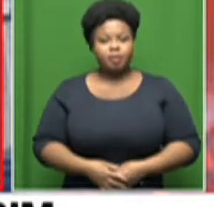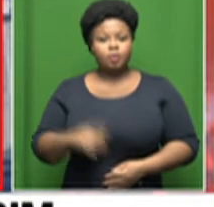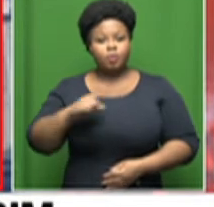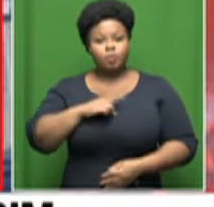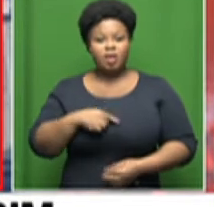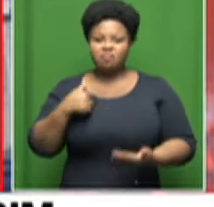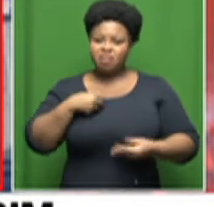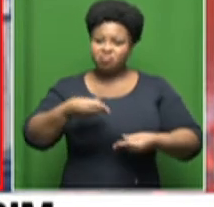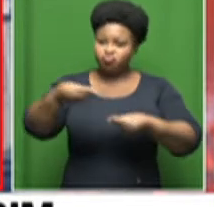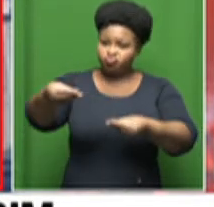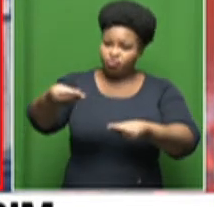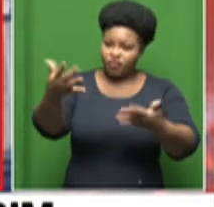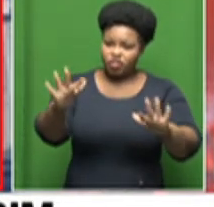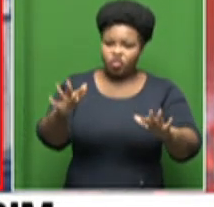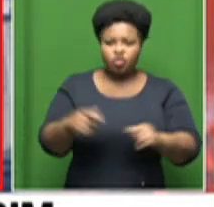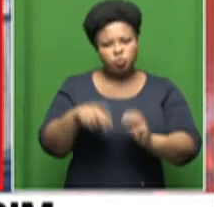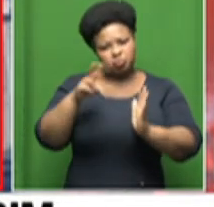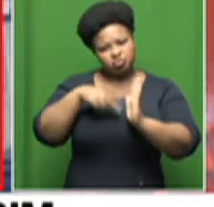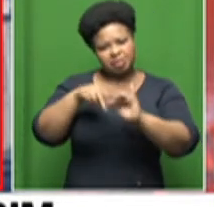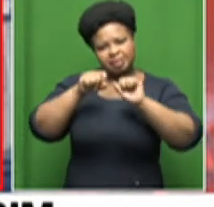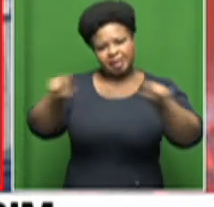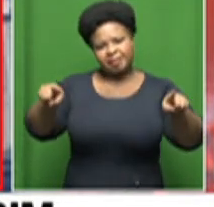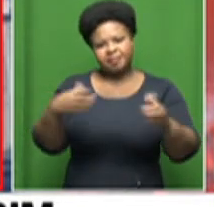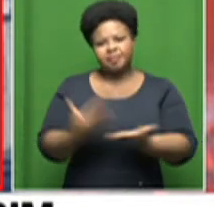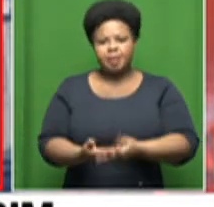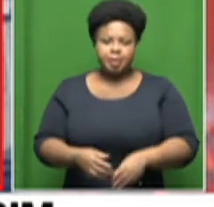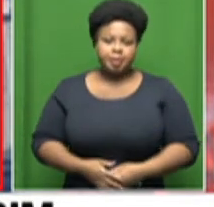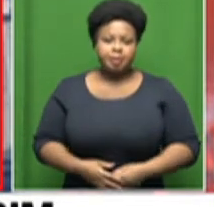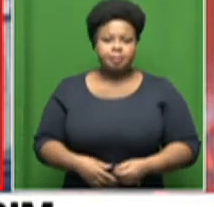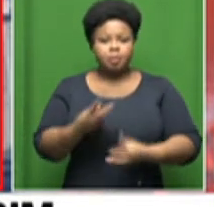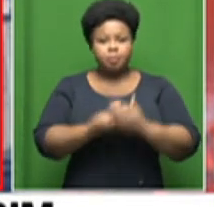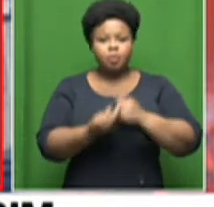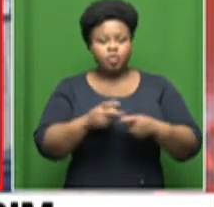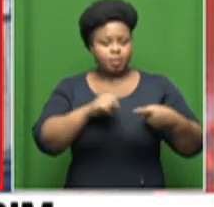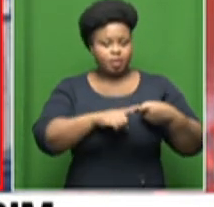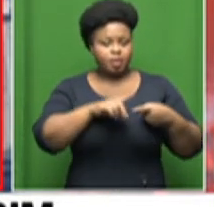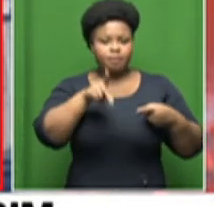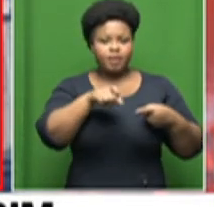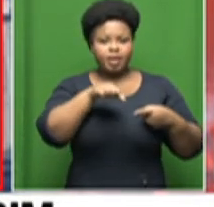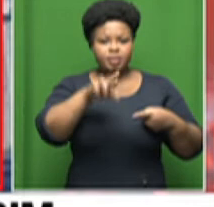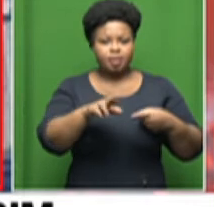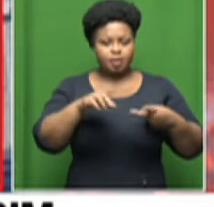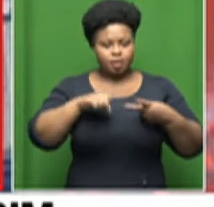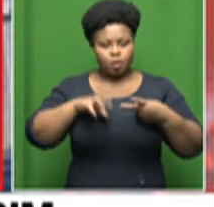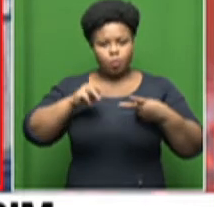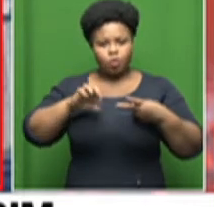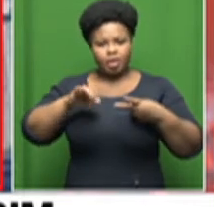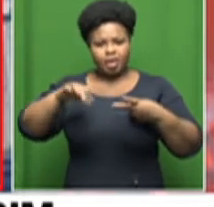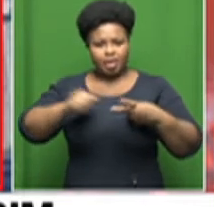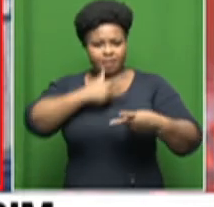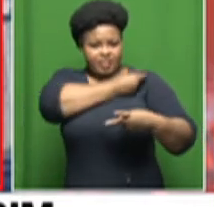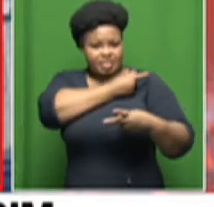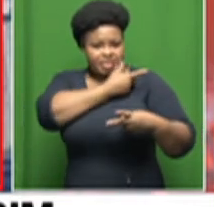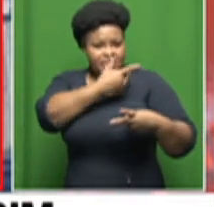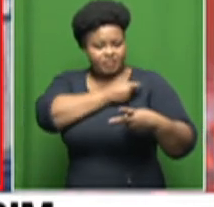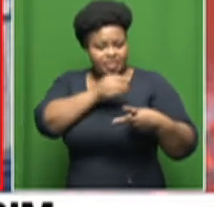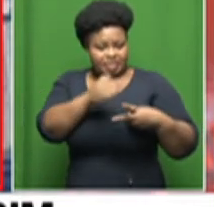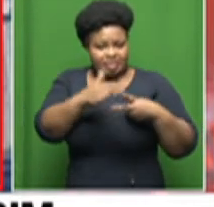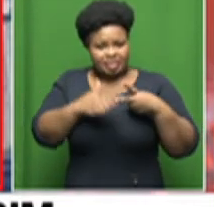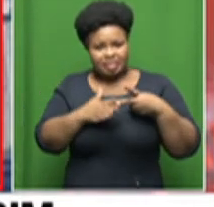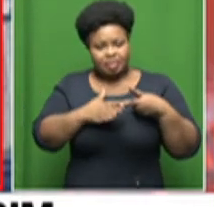the papers so you can go and look at it yourself. But both the Pfizer and Moderna have shown that